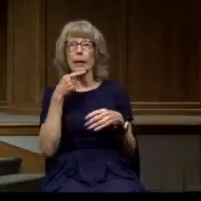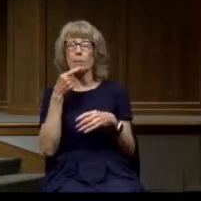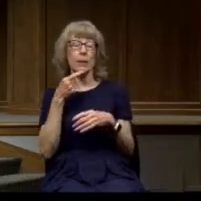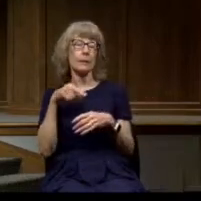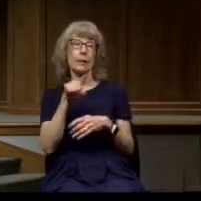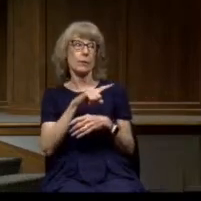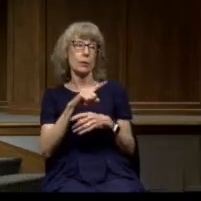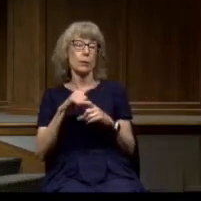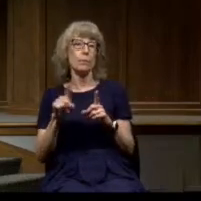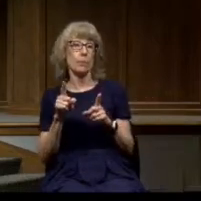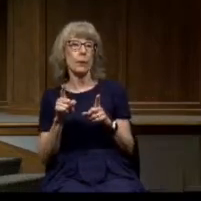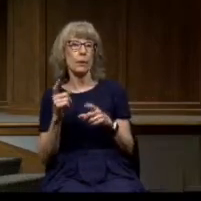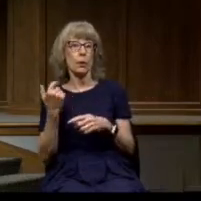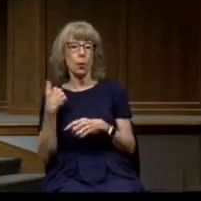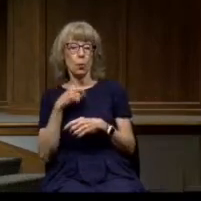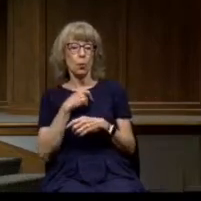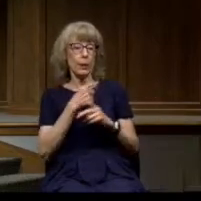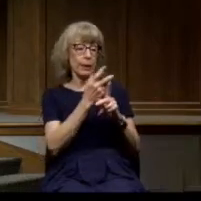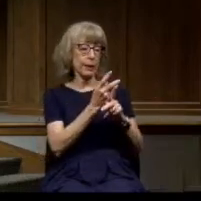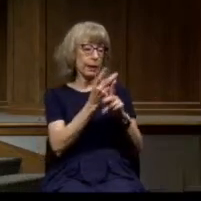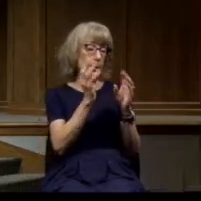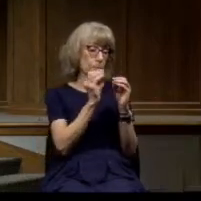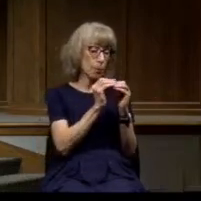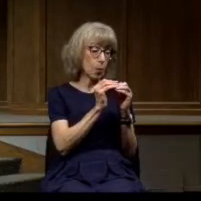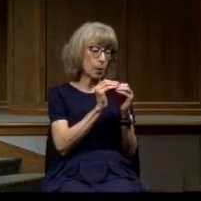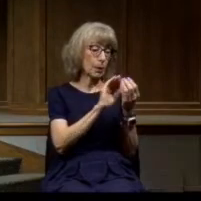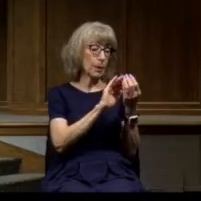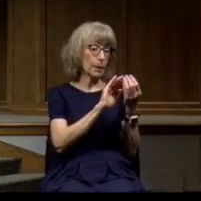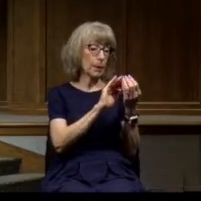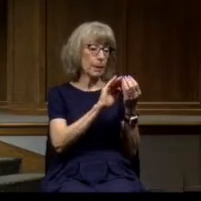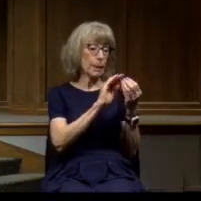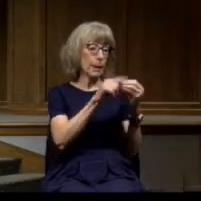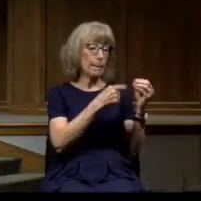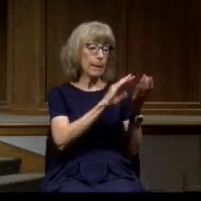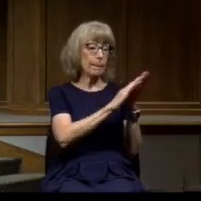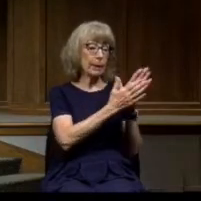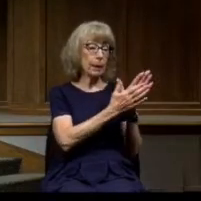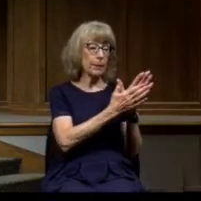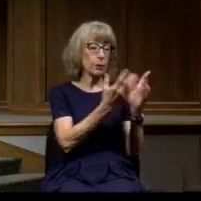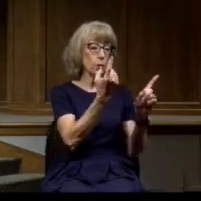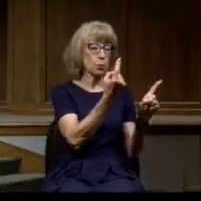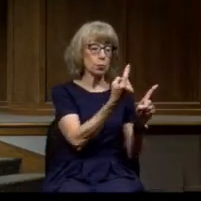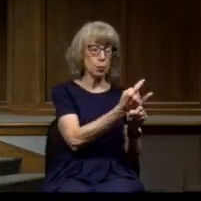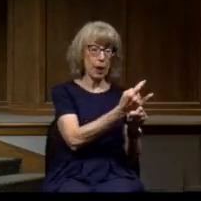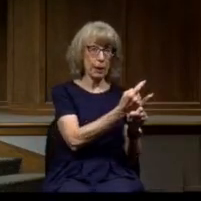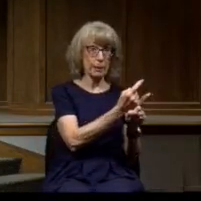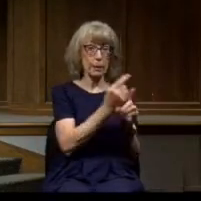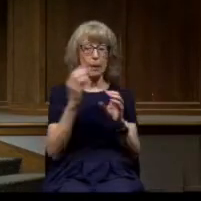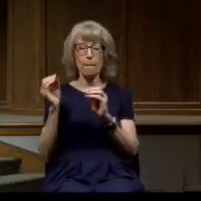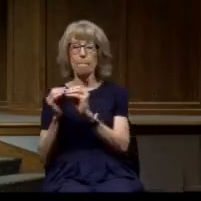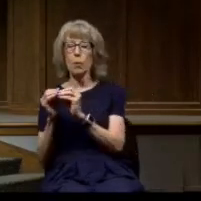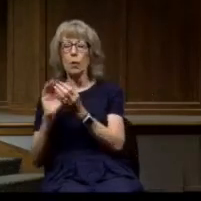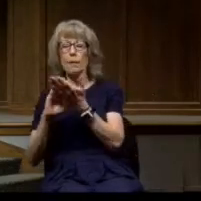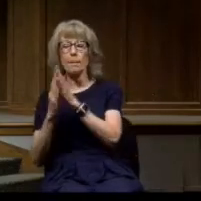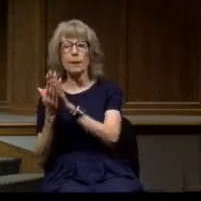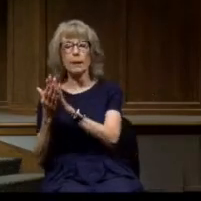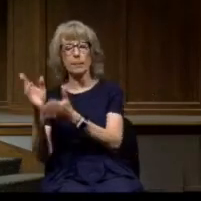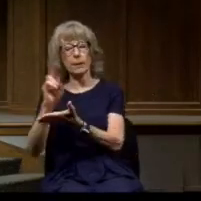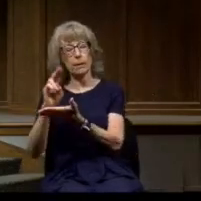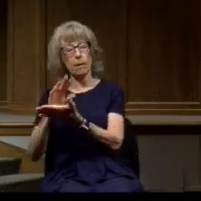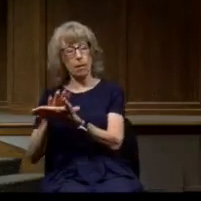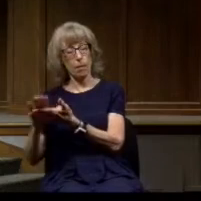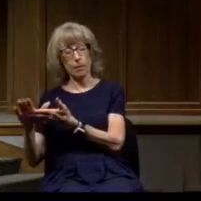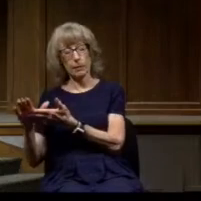us, we care more about being right than being righteous in the best sense of the word. We